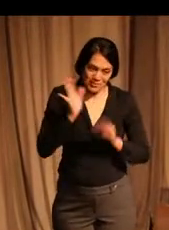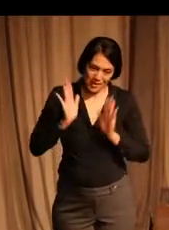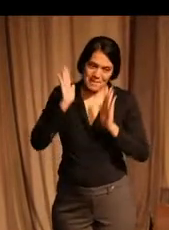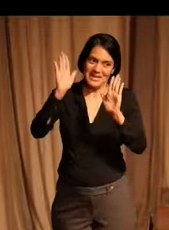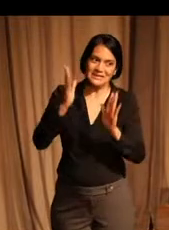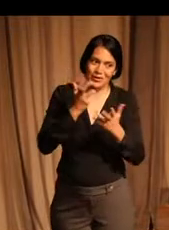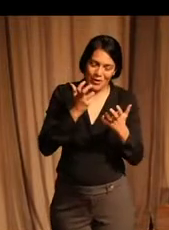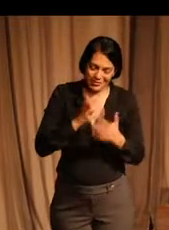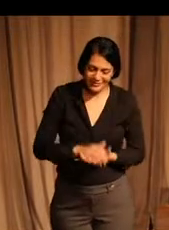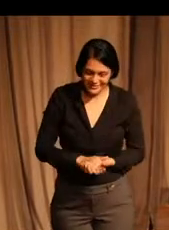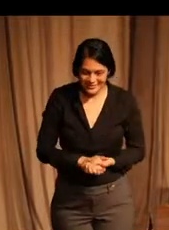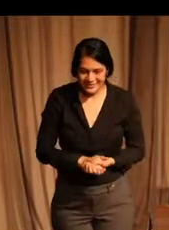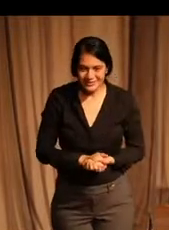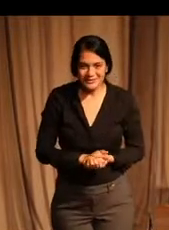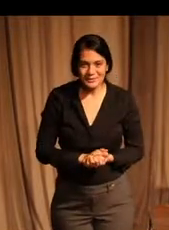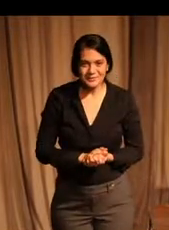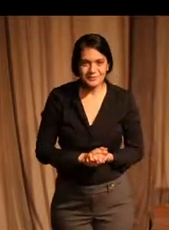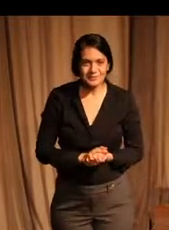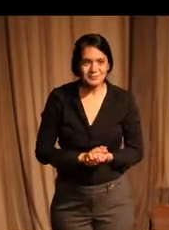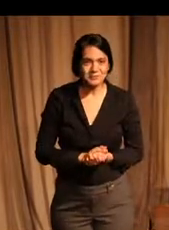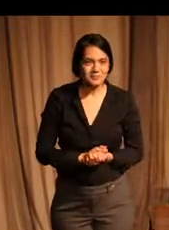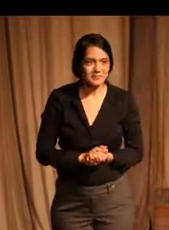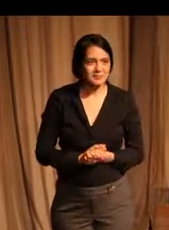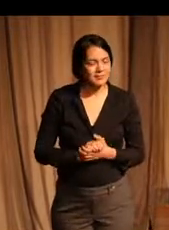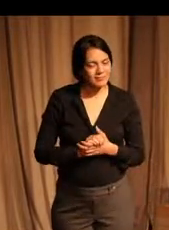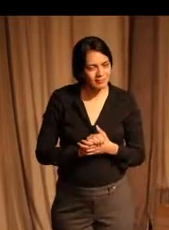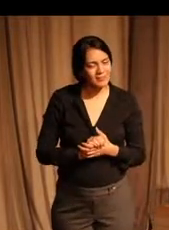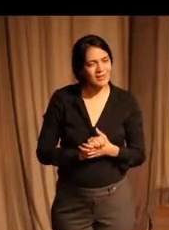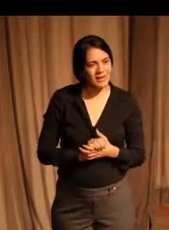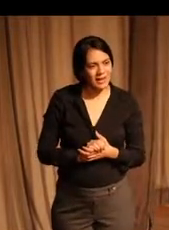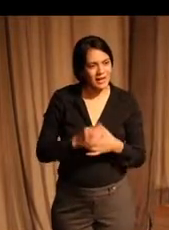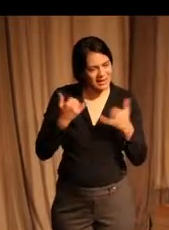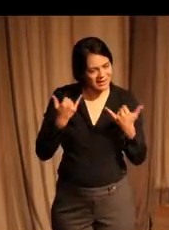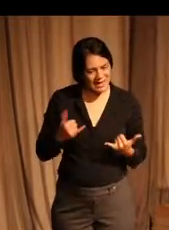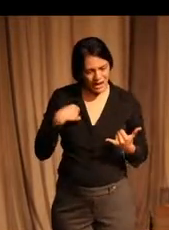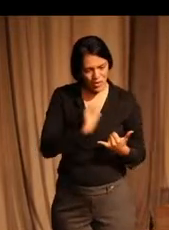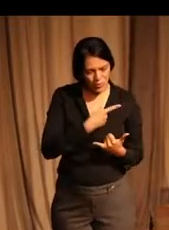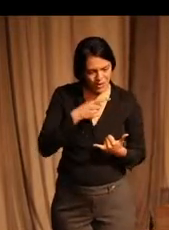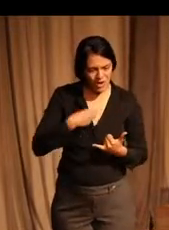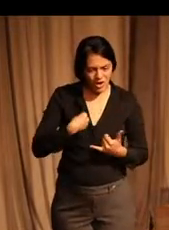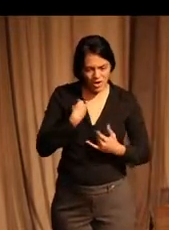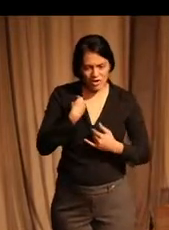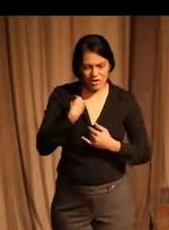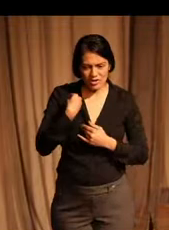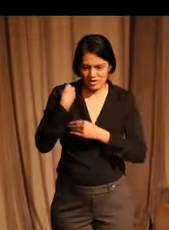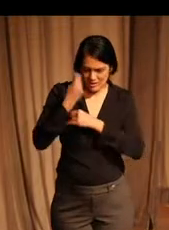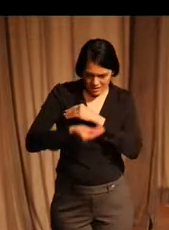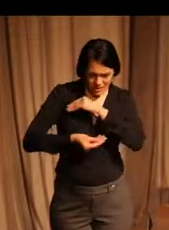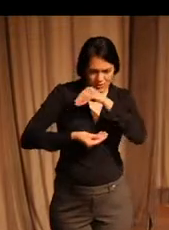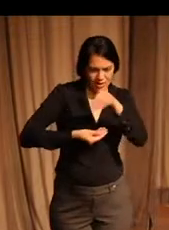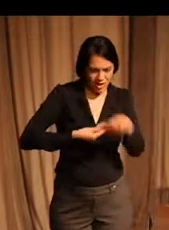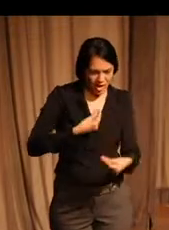and that is really, I think that's what we're, in our own way, carrying on Cesar's legacy, carrying on the legacy of